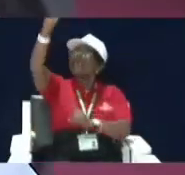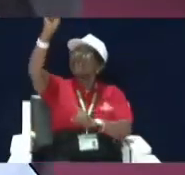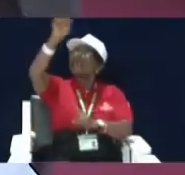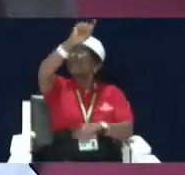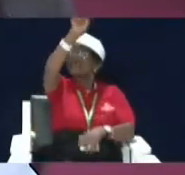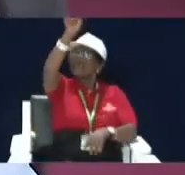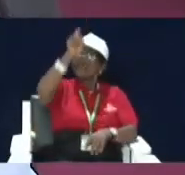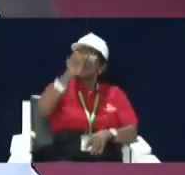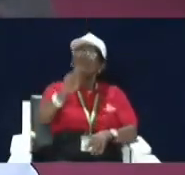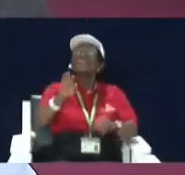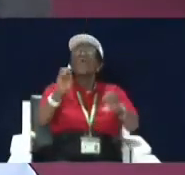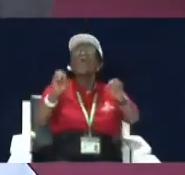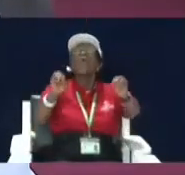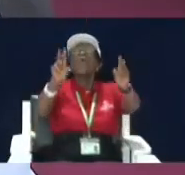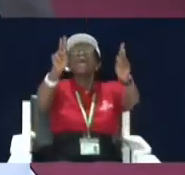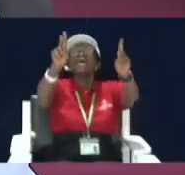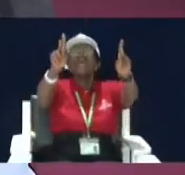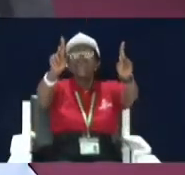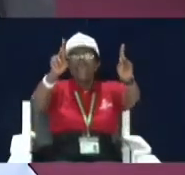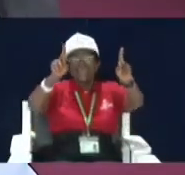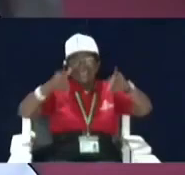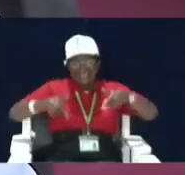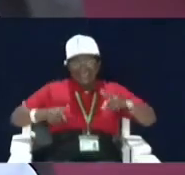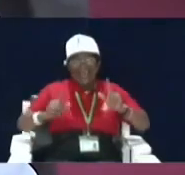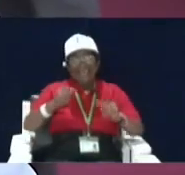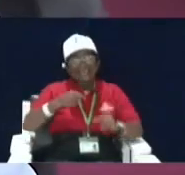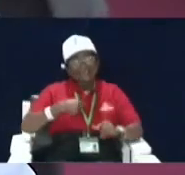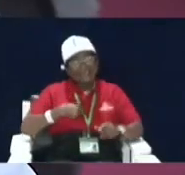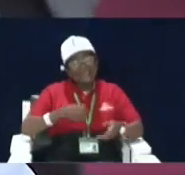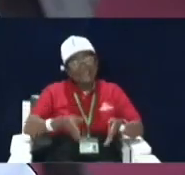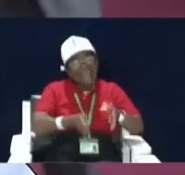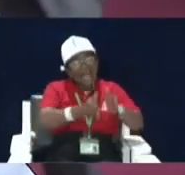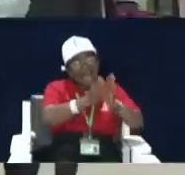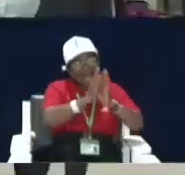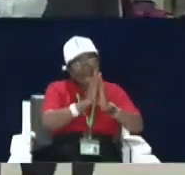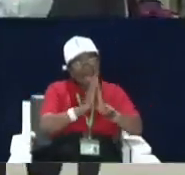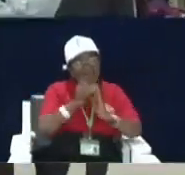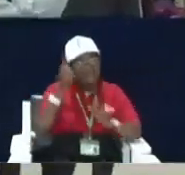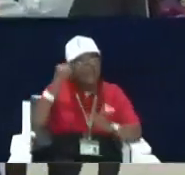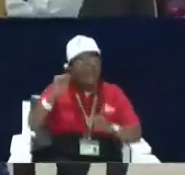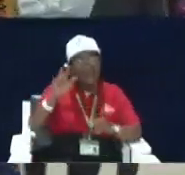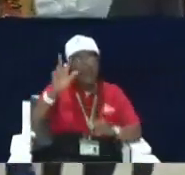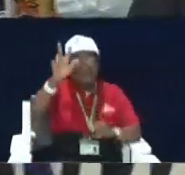All right, let me ask for 3,000 twins.